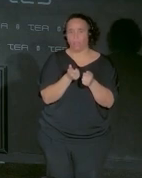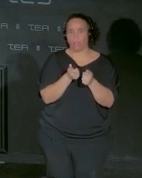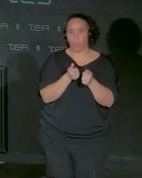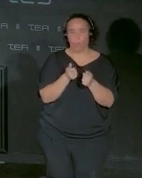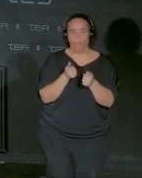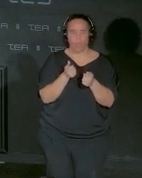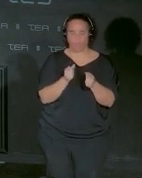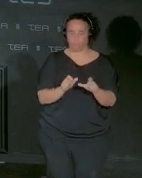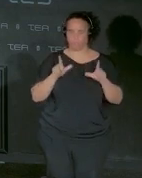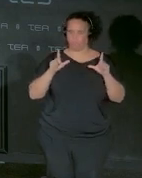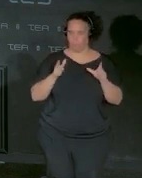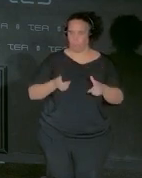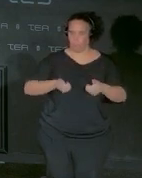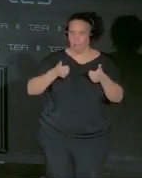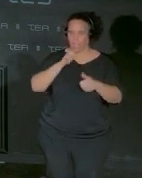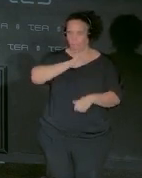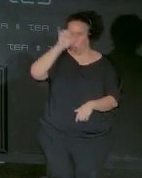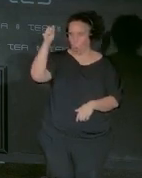visibility.